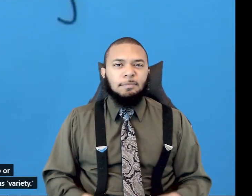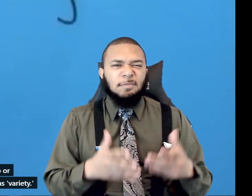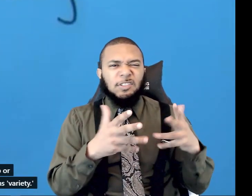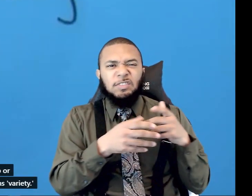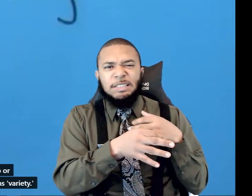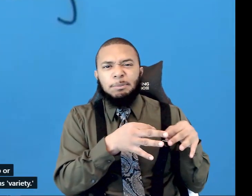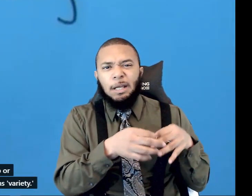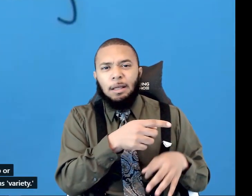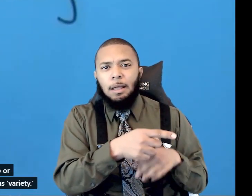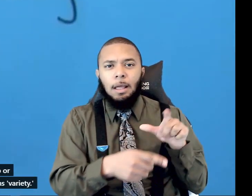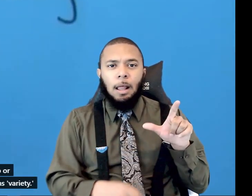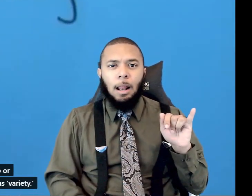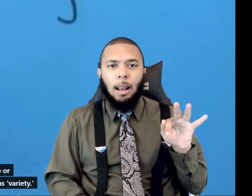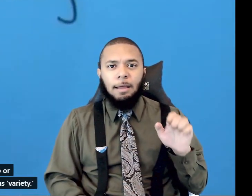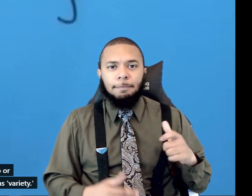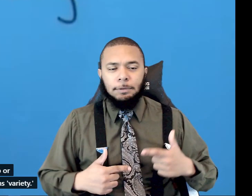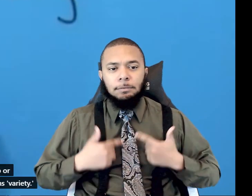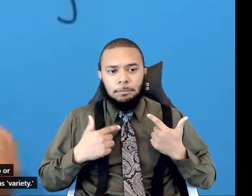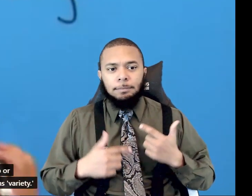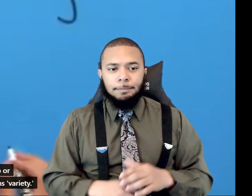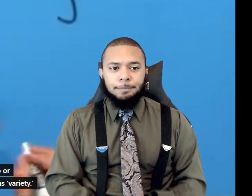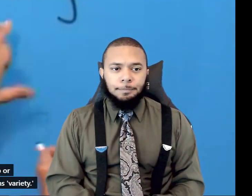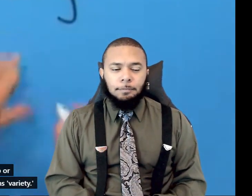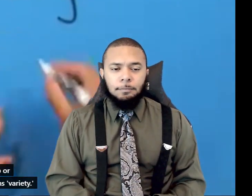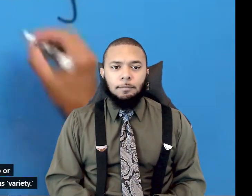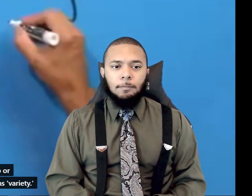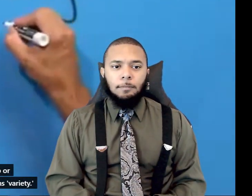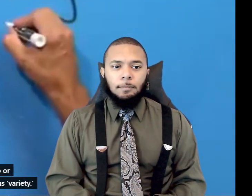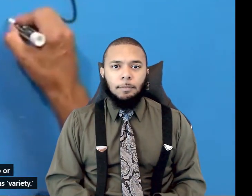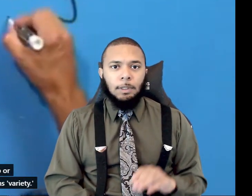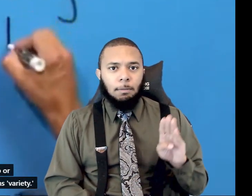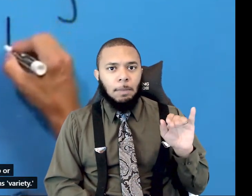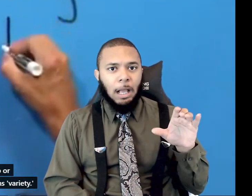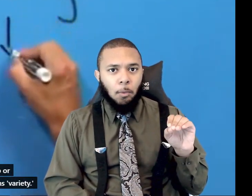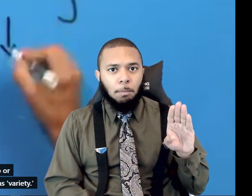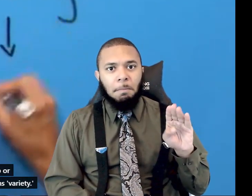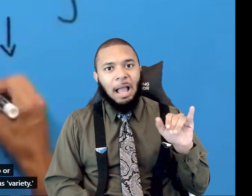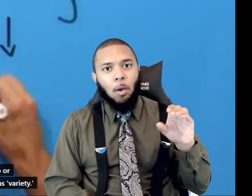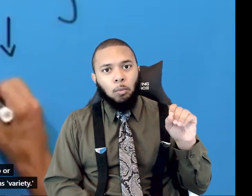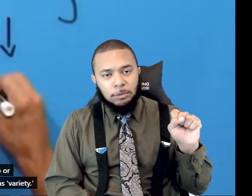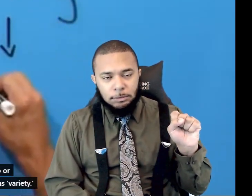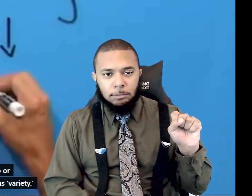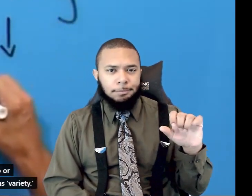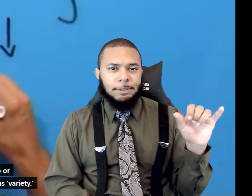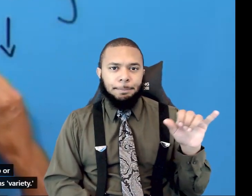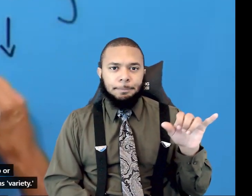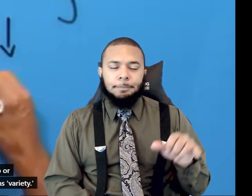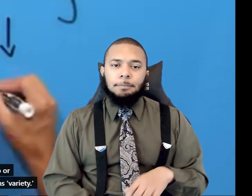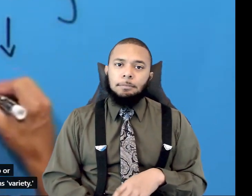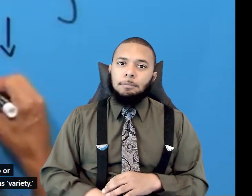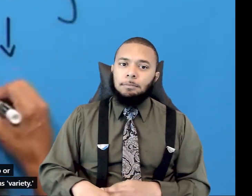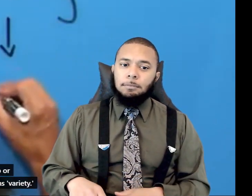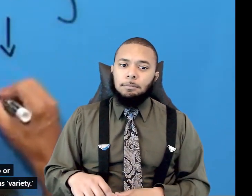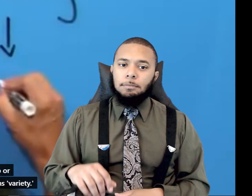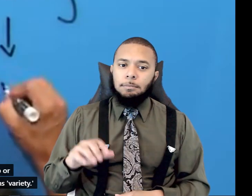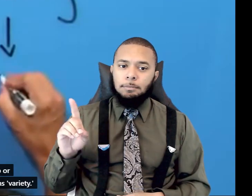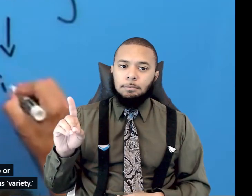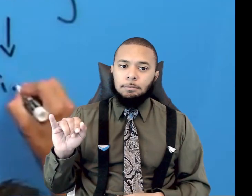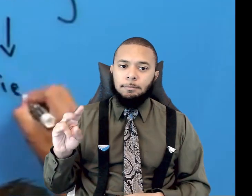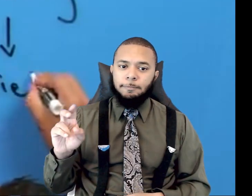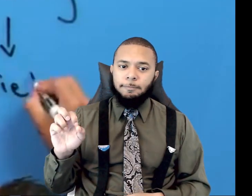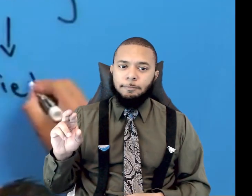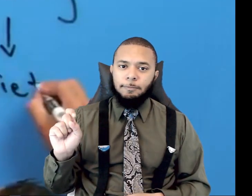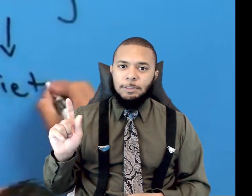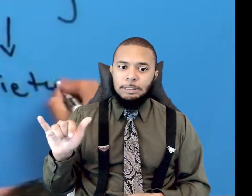but bio or bios means life, and diversity means